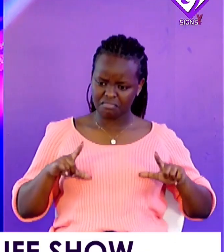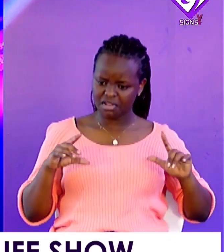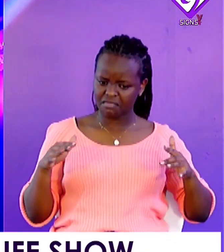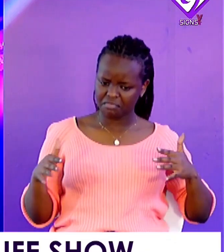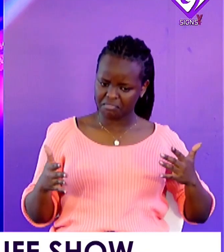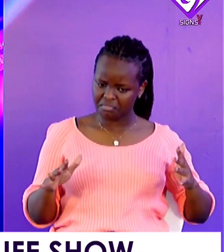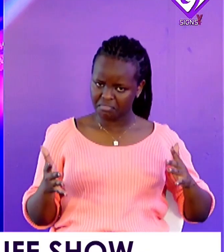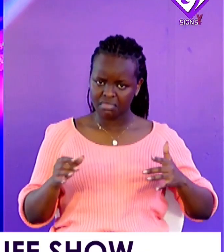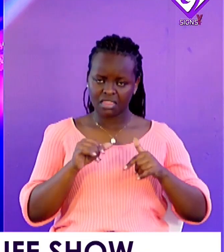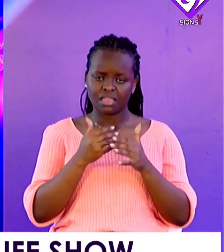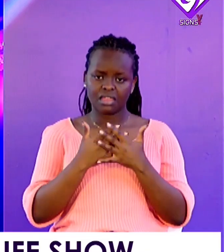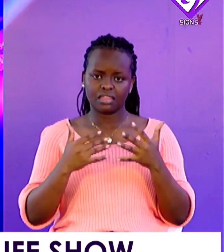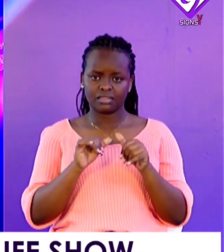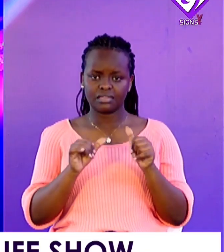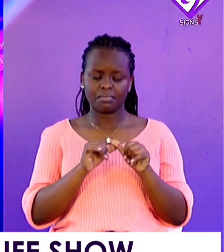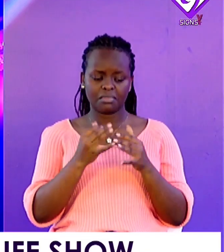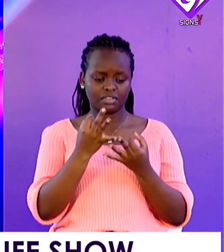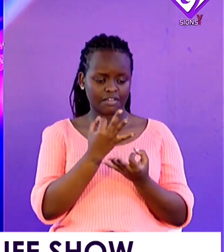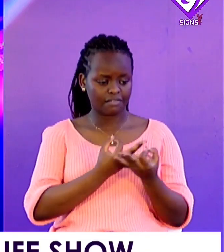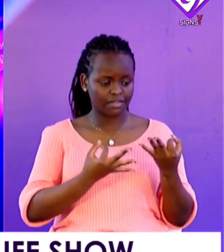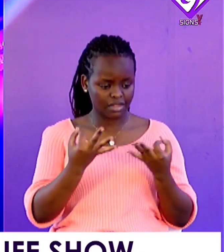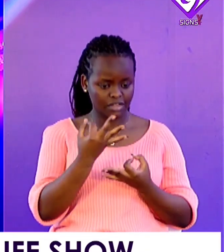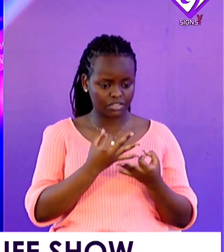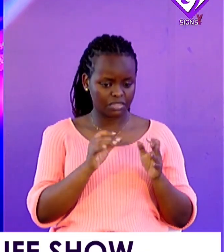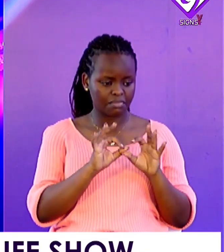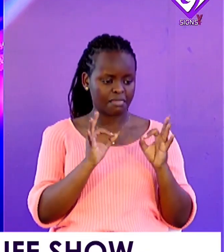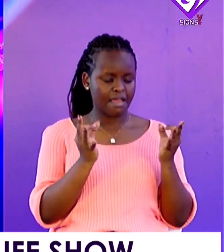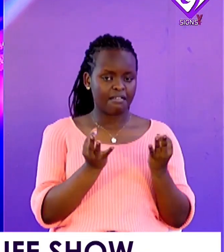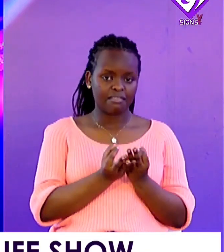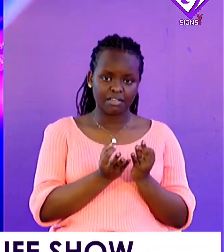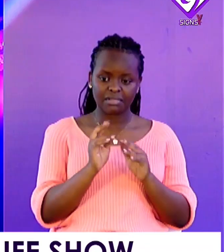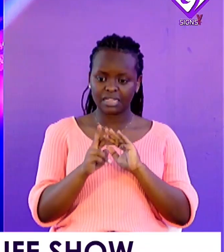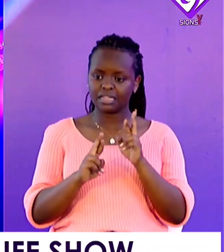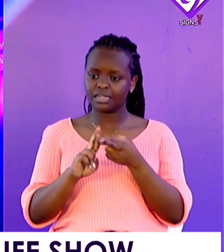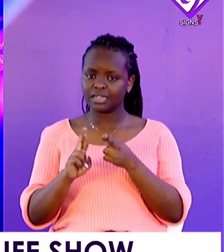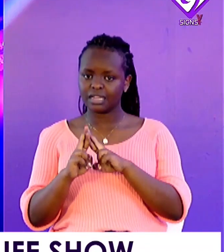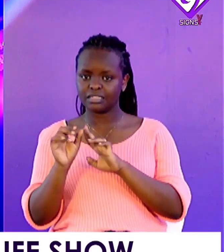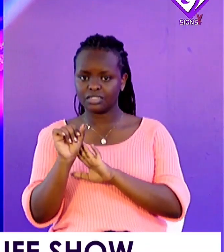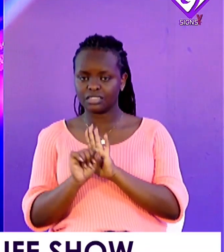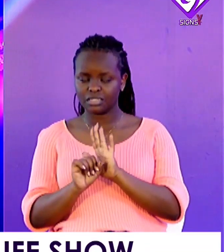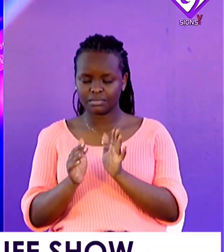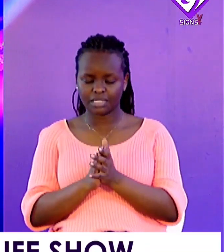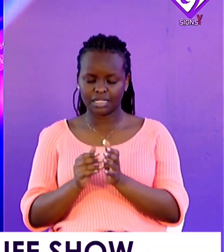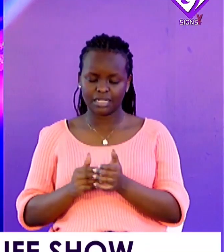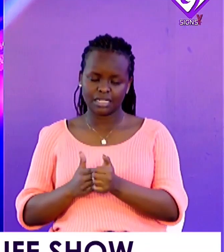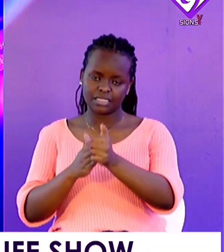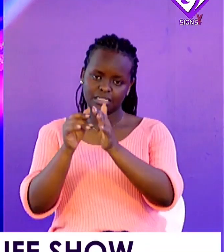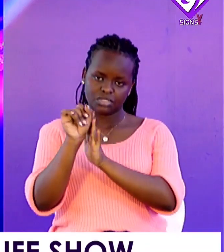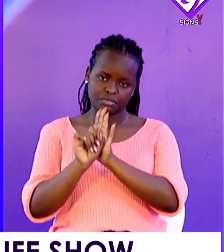matters related to fellowship, family relationships, and even governance. Okay.